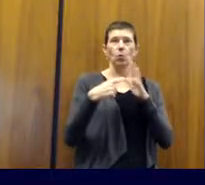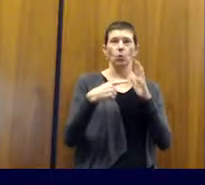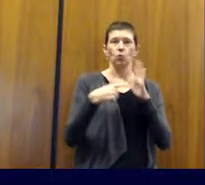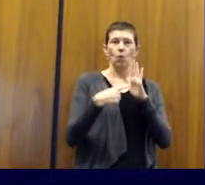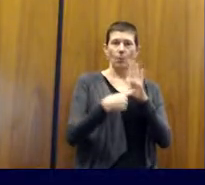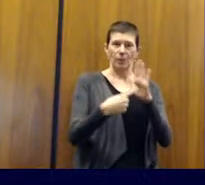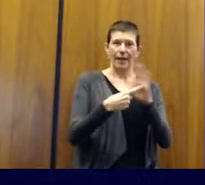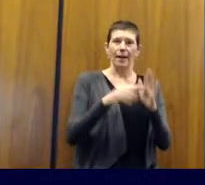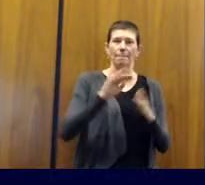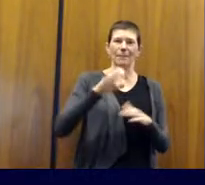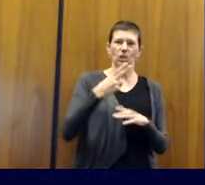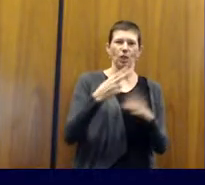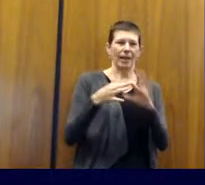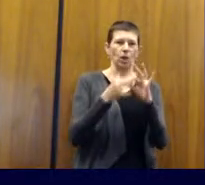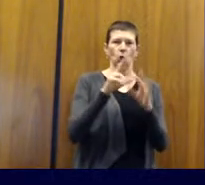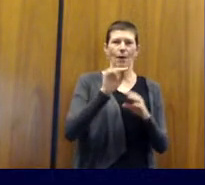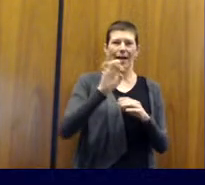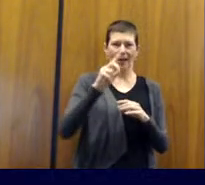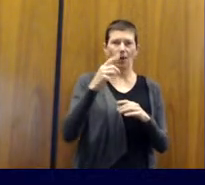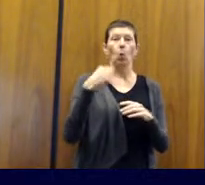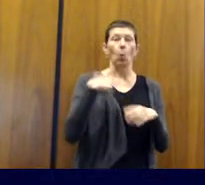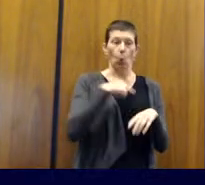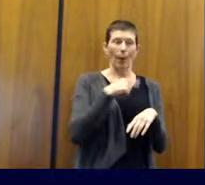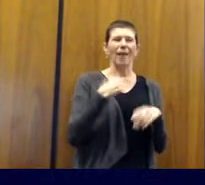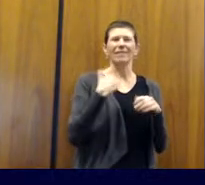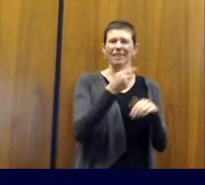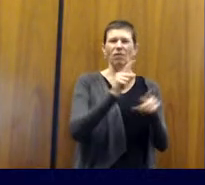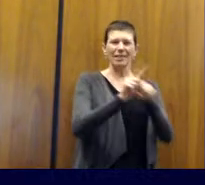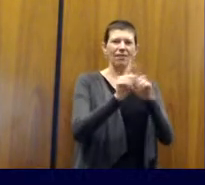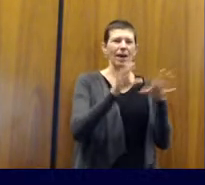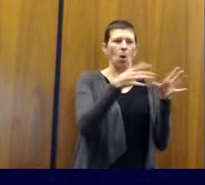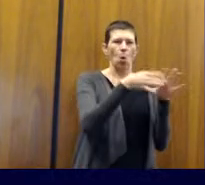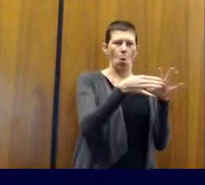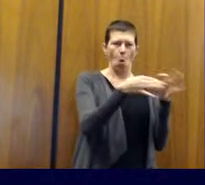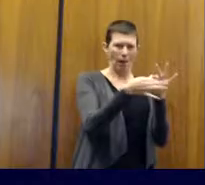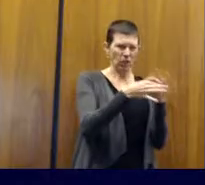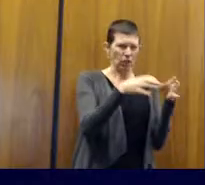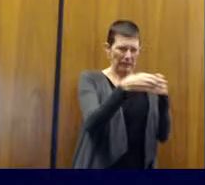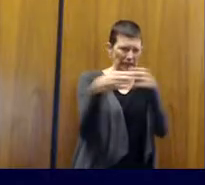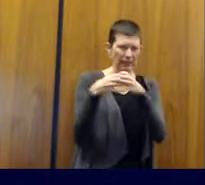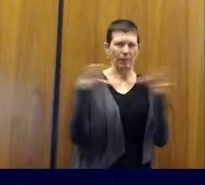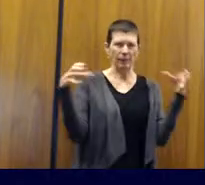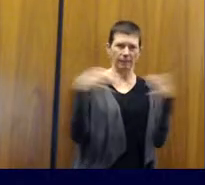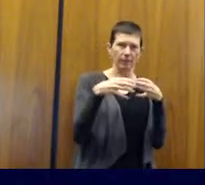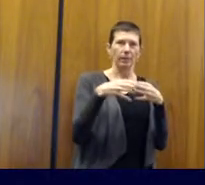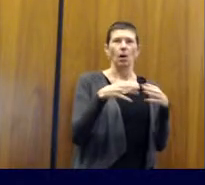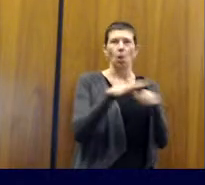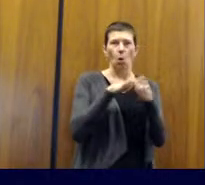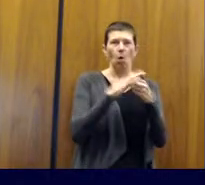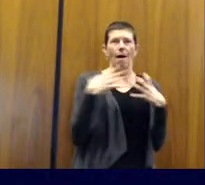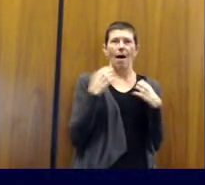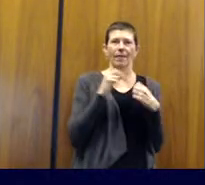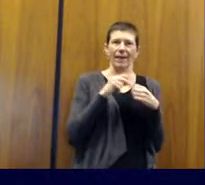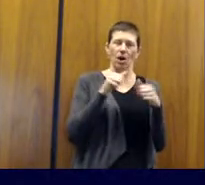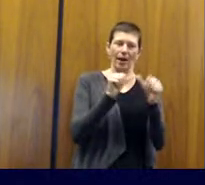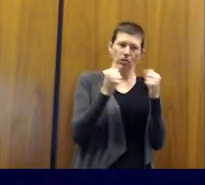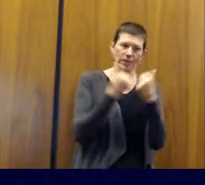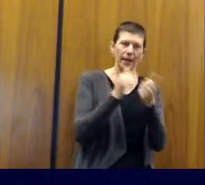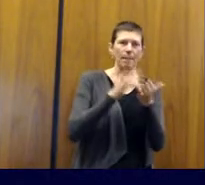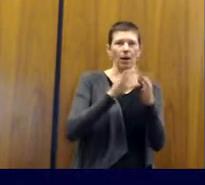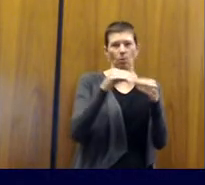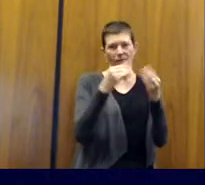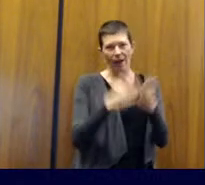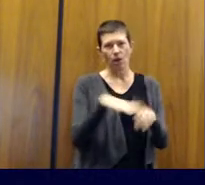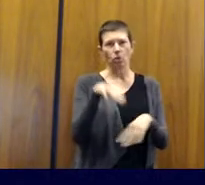United. We, along with several other coalitions, have been convening our local healthcare agencies, medical providers,